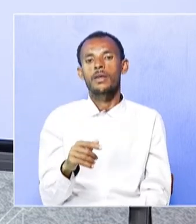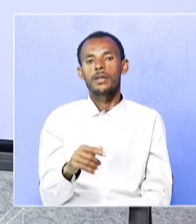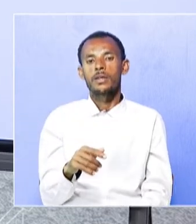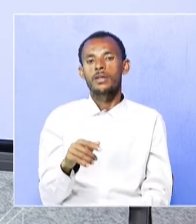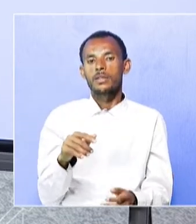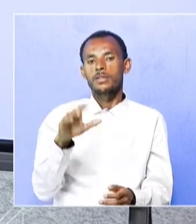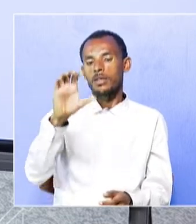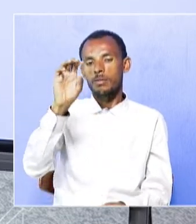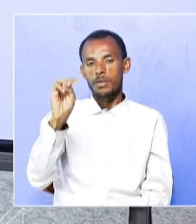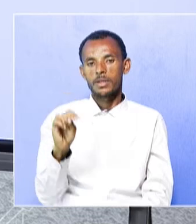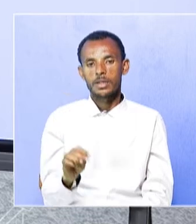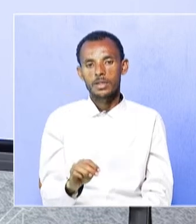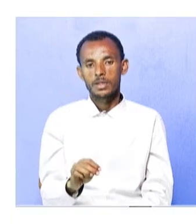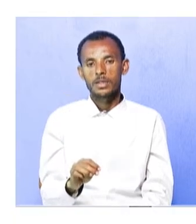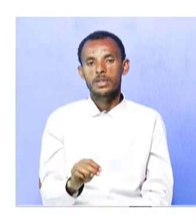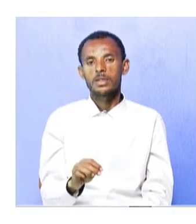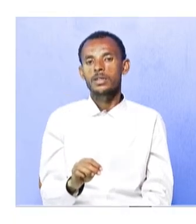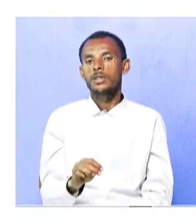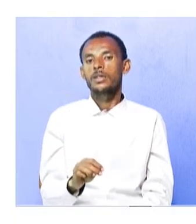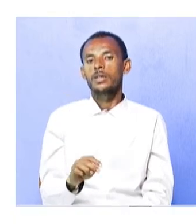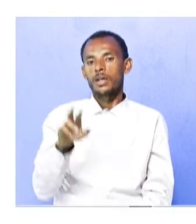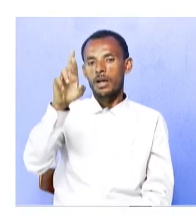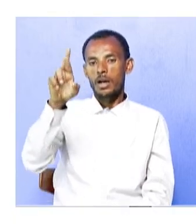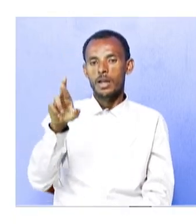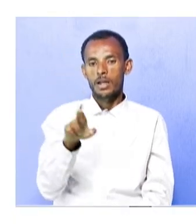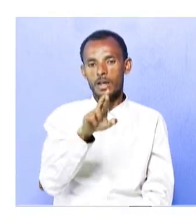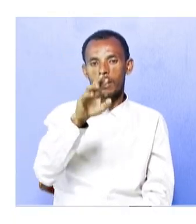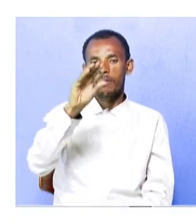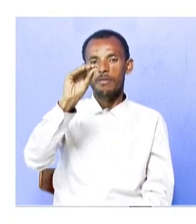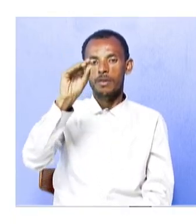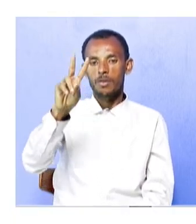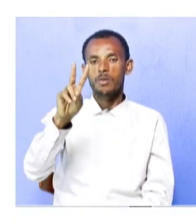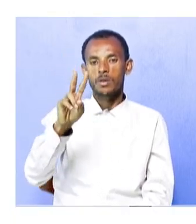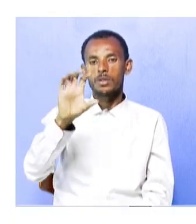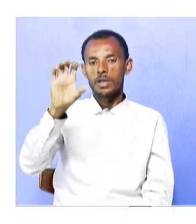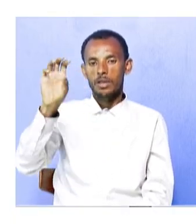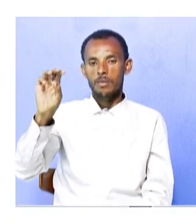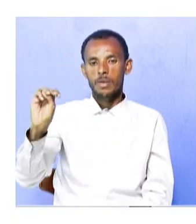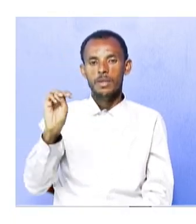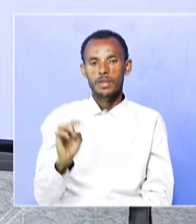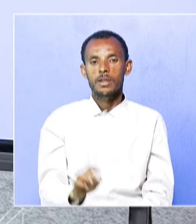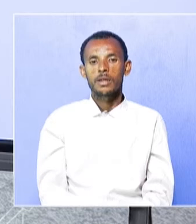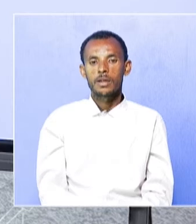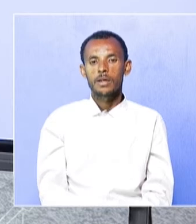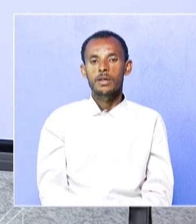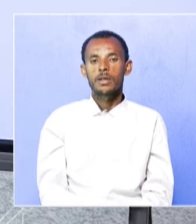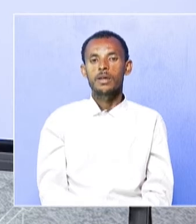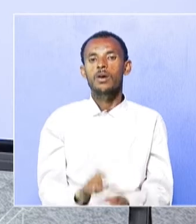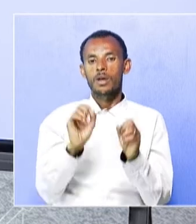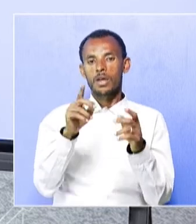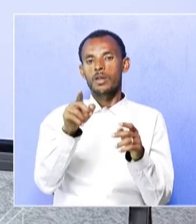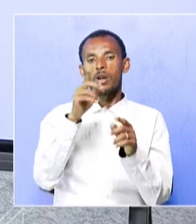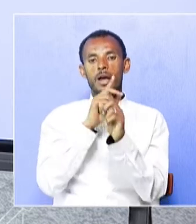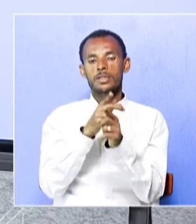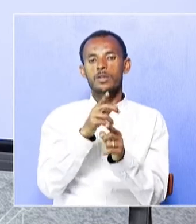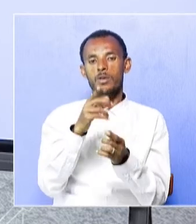becomes centimeter. So this is radical 52 centimeter. Okay, in your